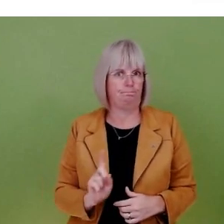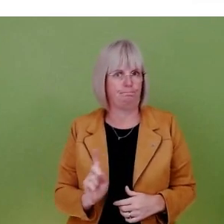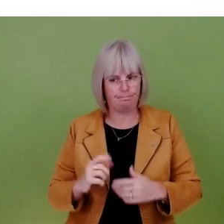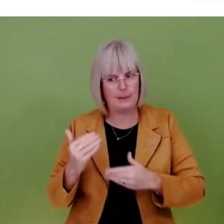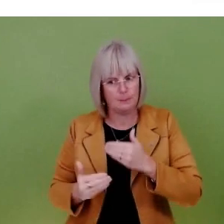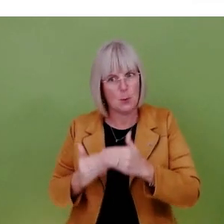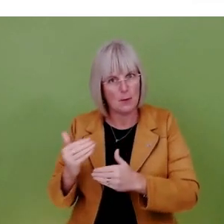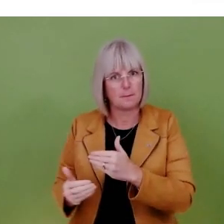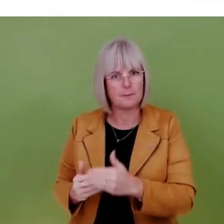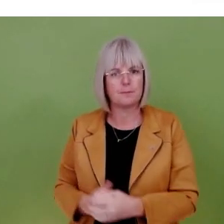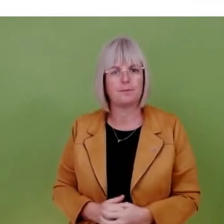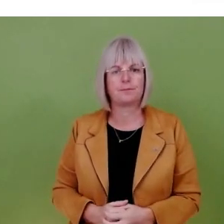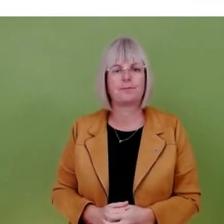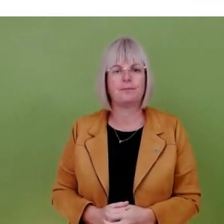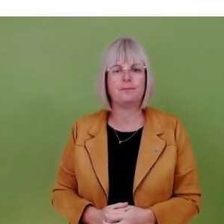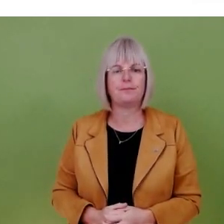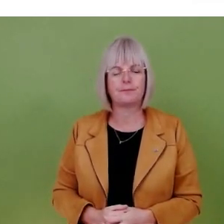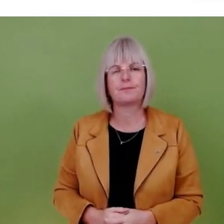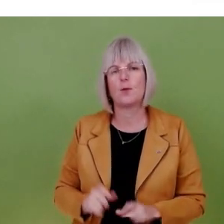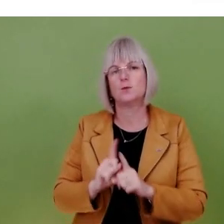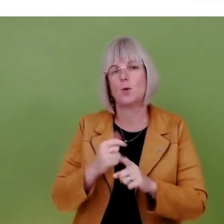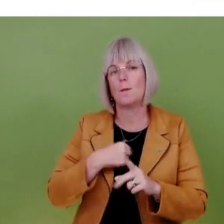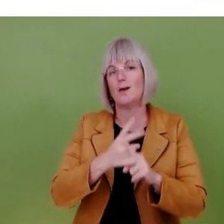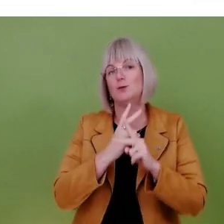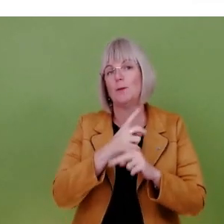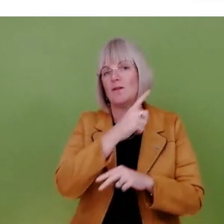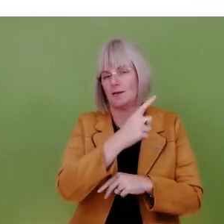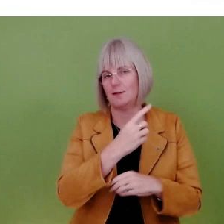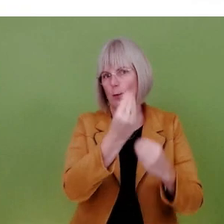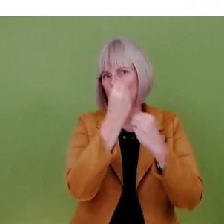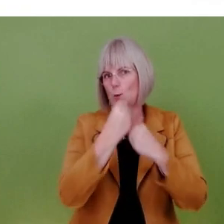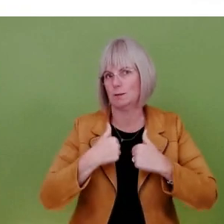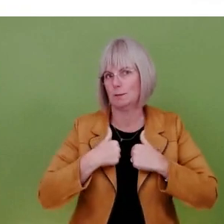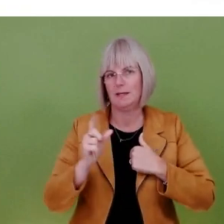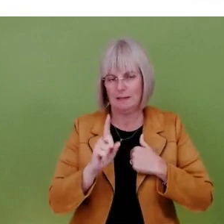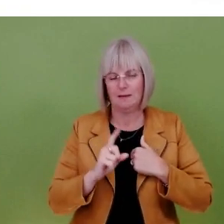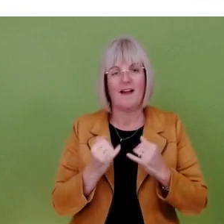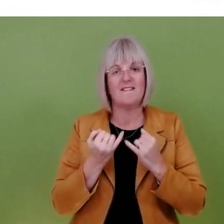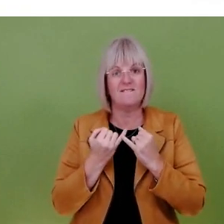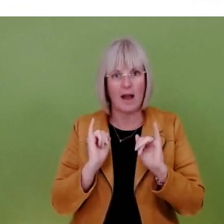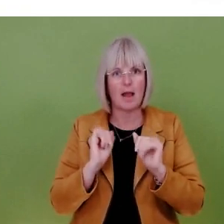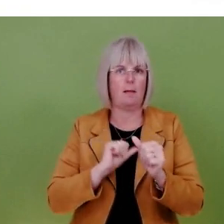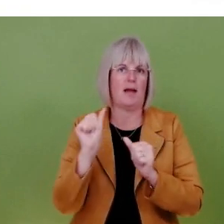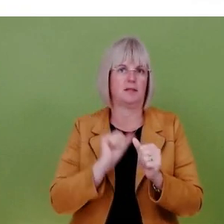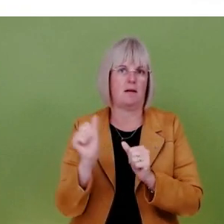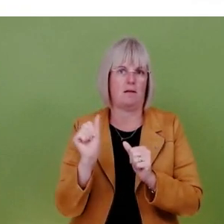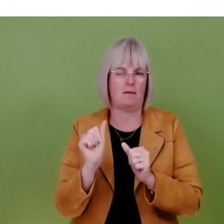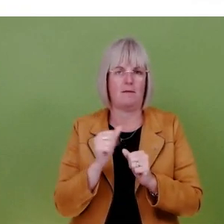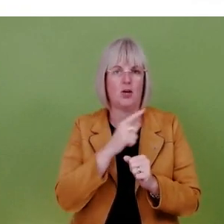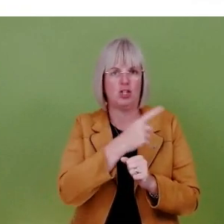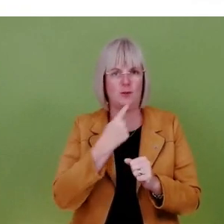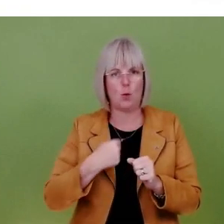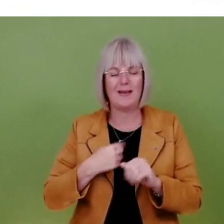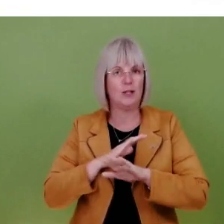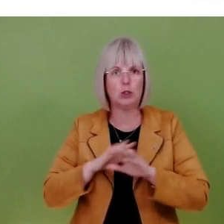taught me to take forward, is to fail better. So she said, don't try and get it perfect every time because you'll probably